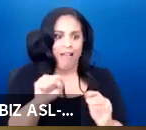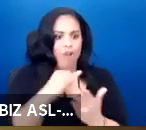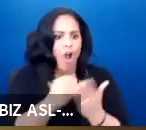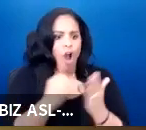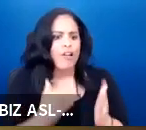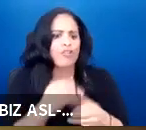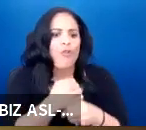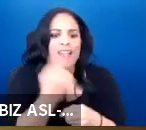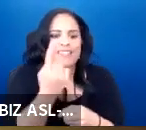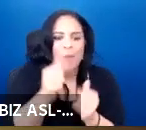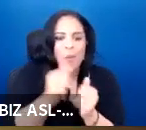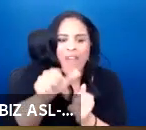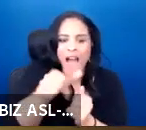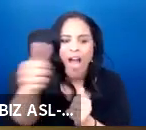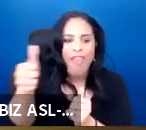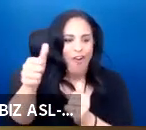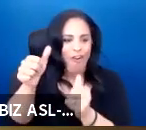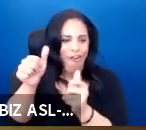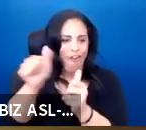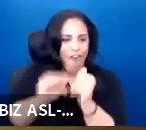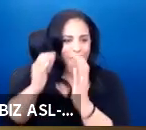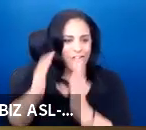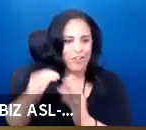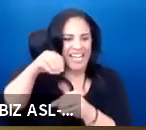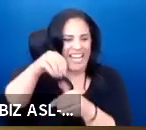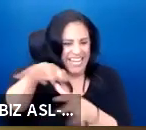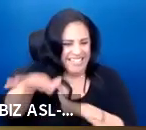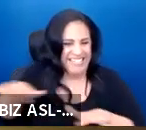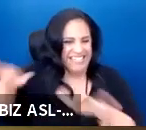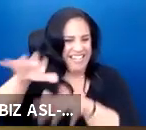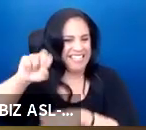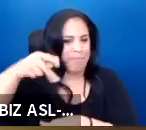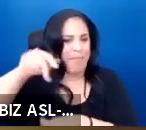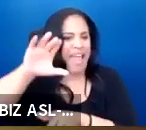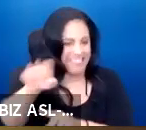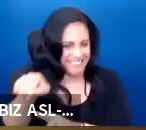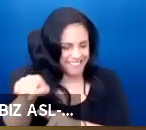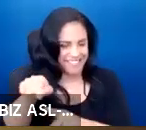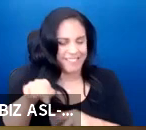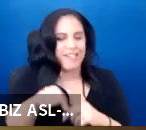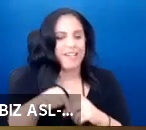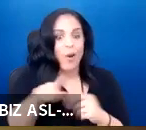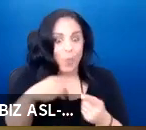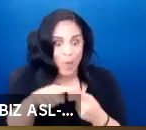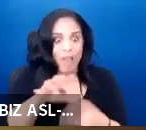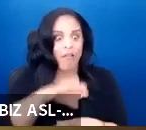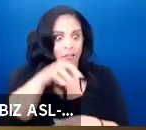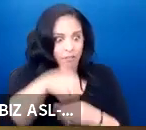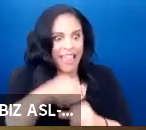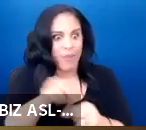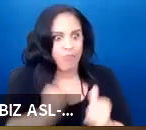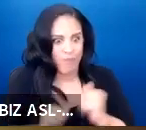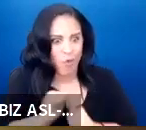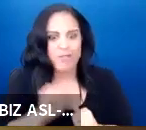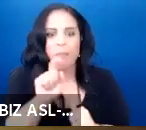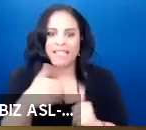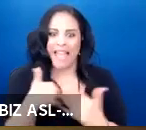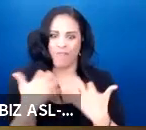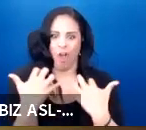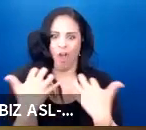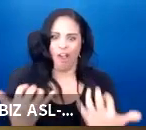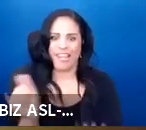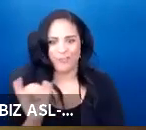with other actors in a space. And plus, I mean, once you get actually into a performance, you also have to have the audience,